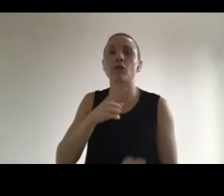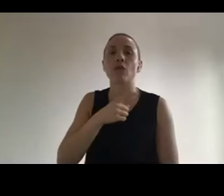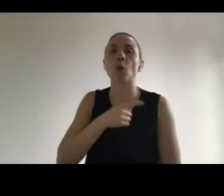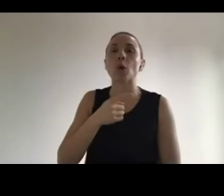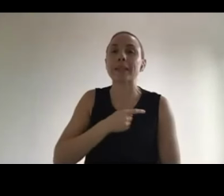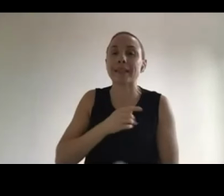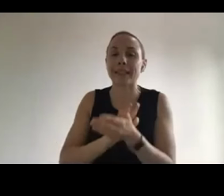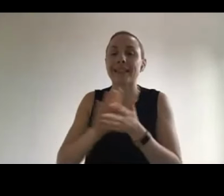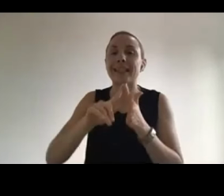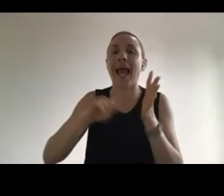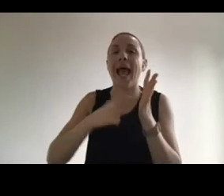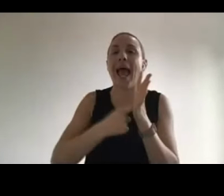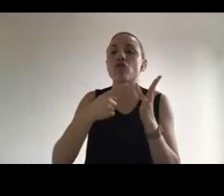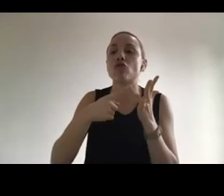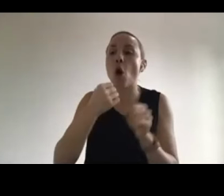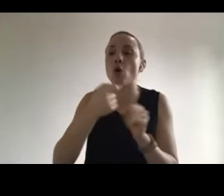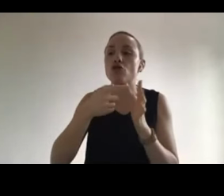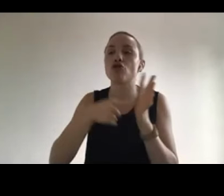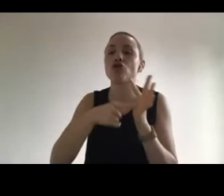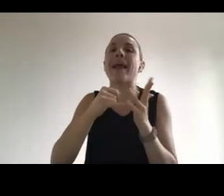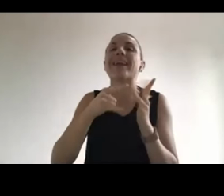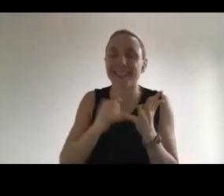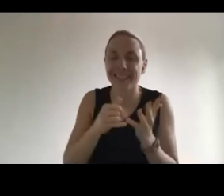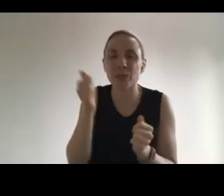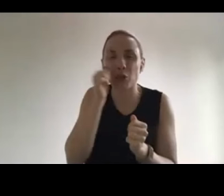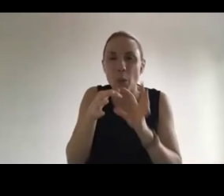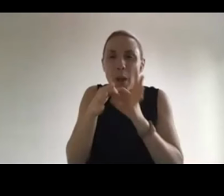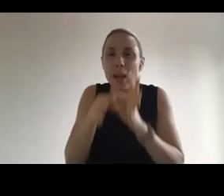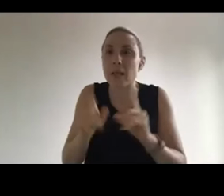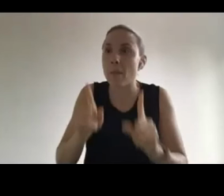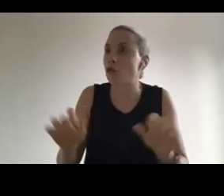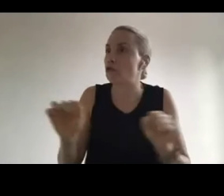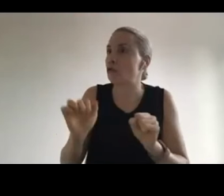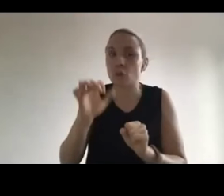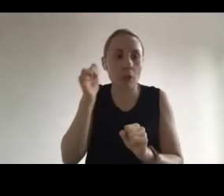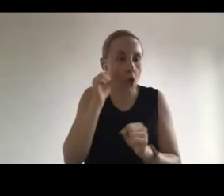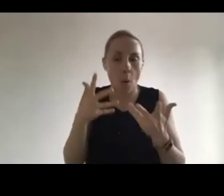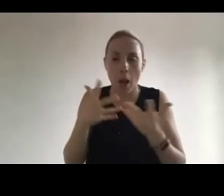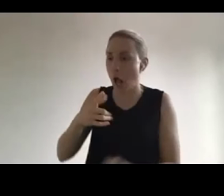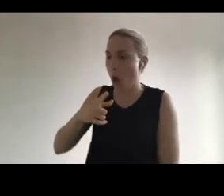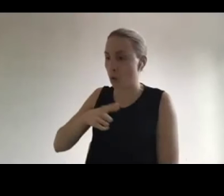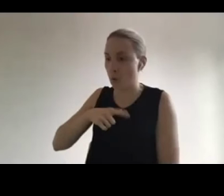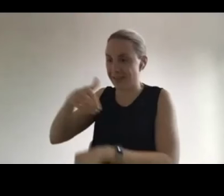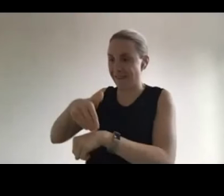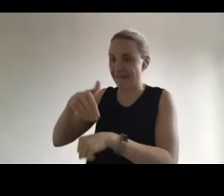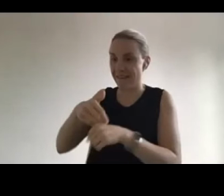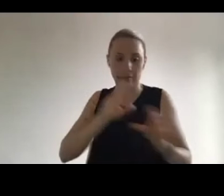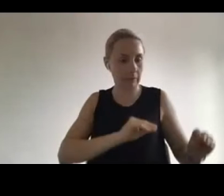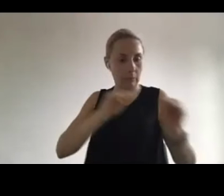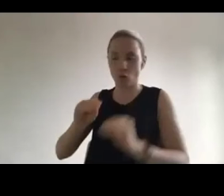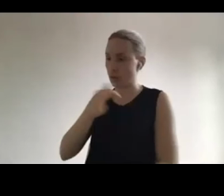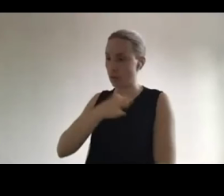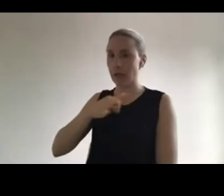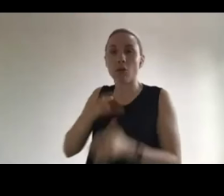what the role of genetic testing is when we move into clinical trials of, for example, drug